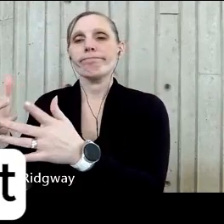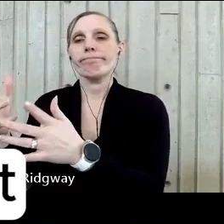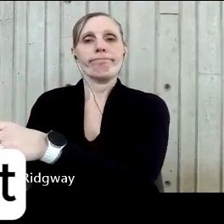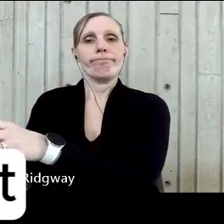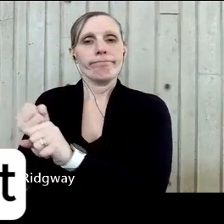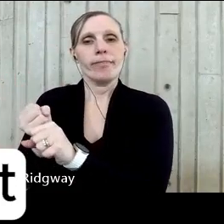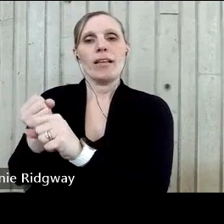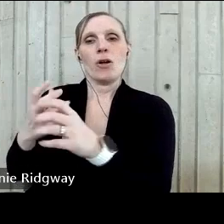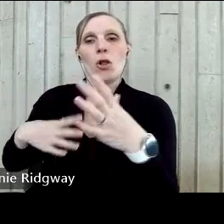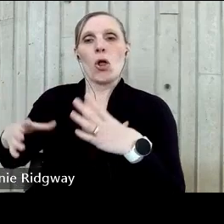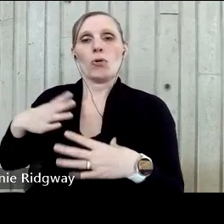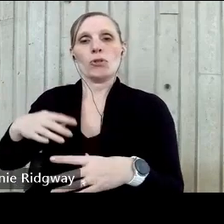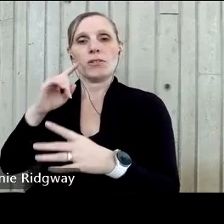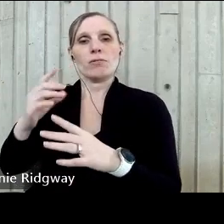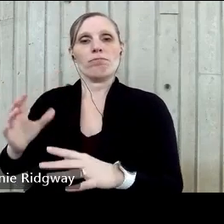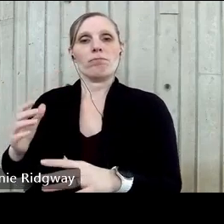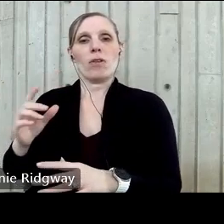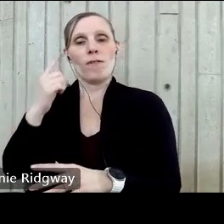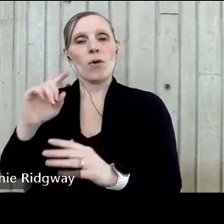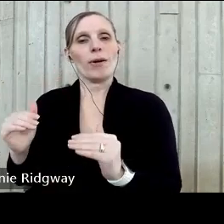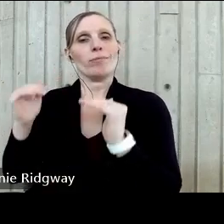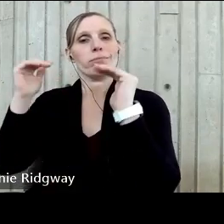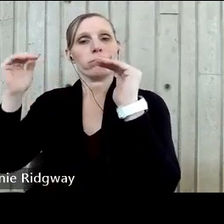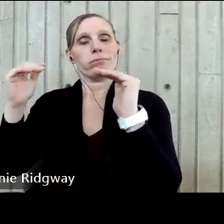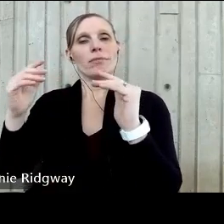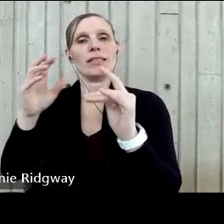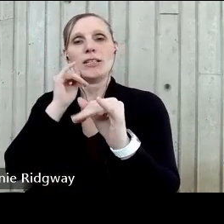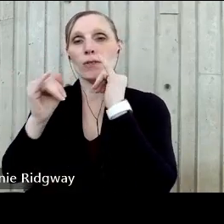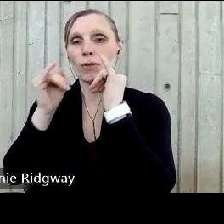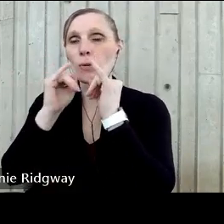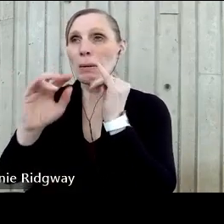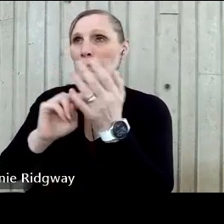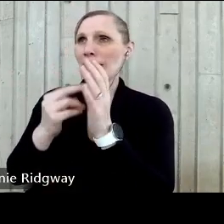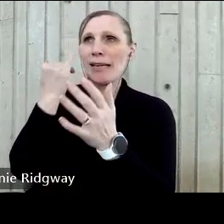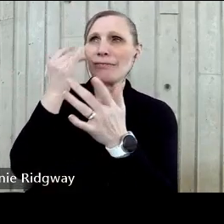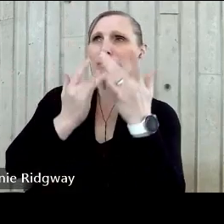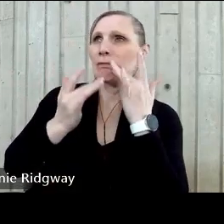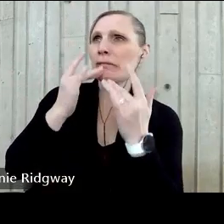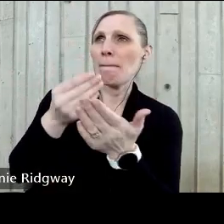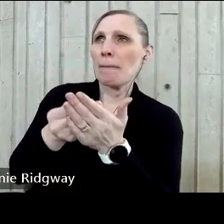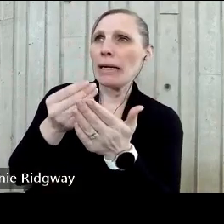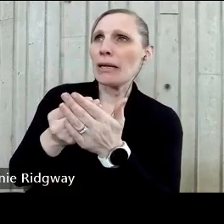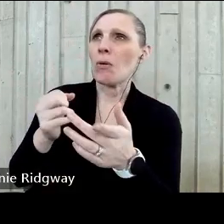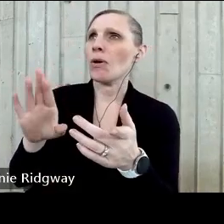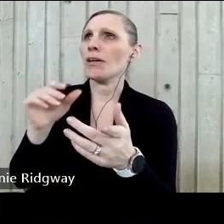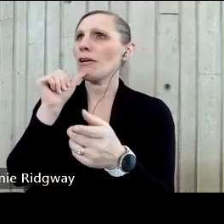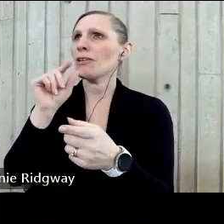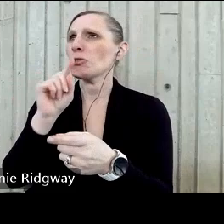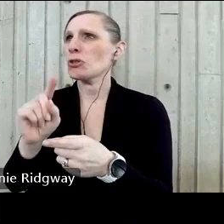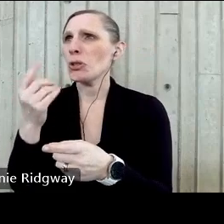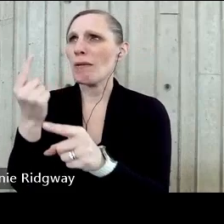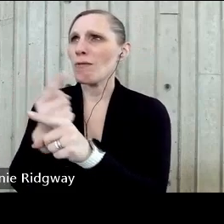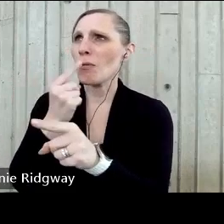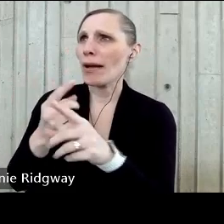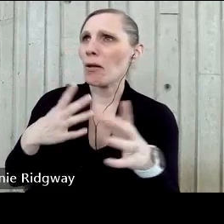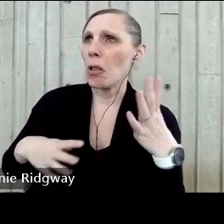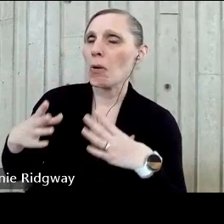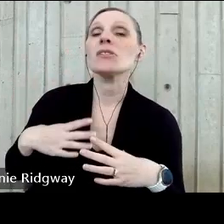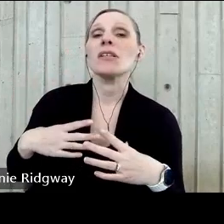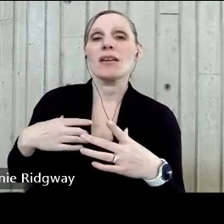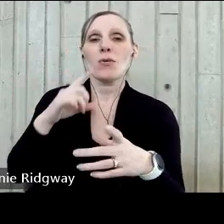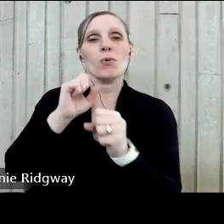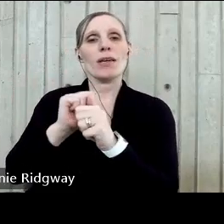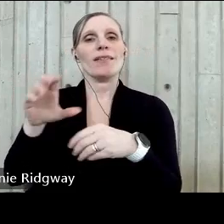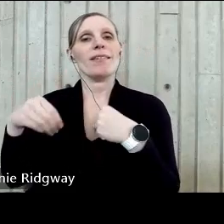need support, we always have that service available for students to get the right attire to really feel confident going into any